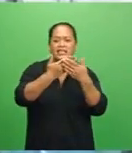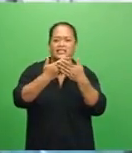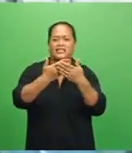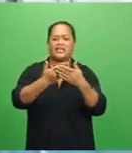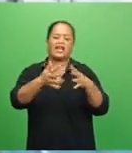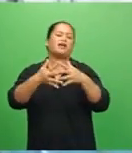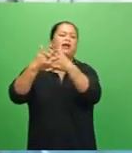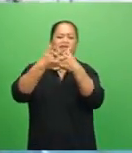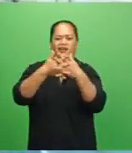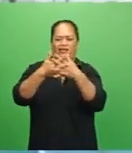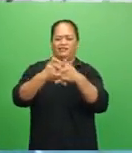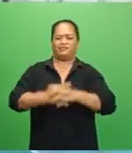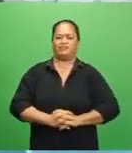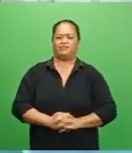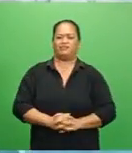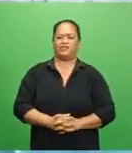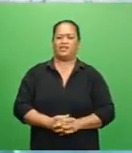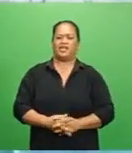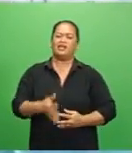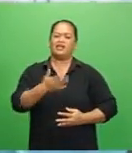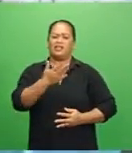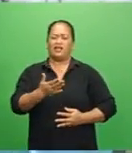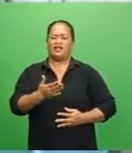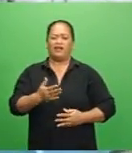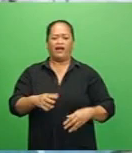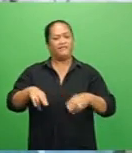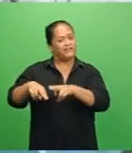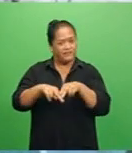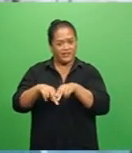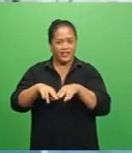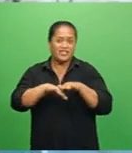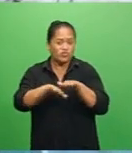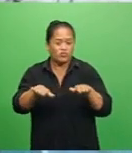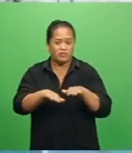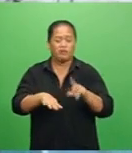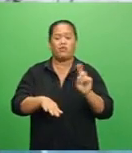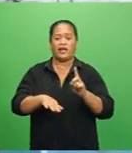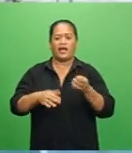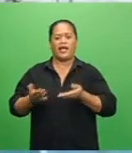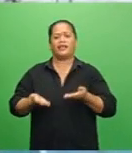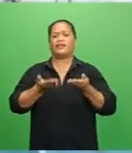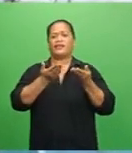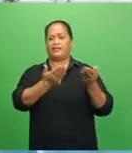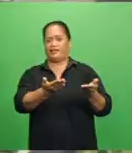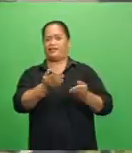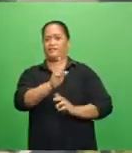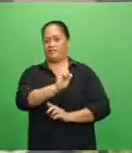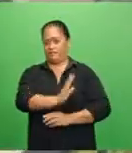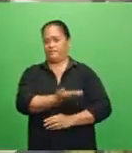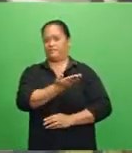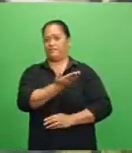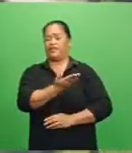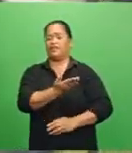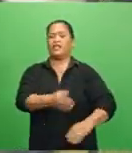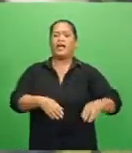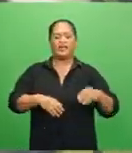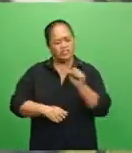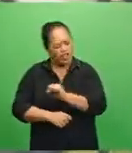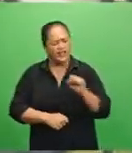Fiji Swimming has given me scholarships, and with their help and them investing in me, kind of makes me want to push myself.